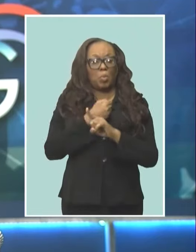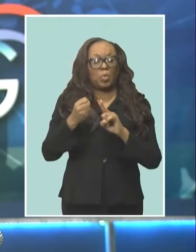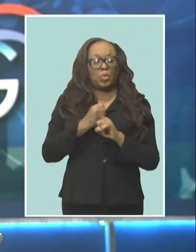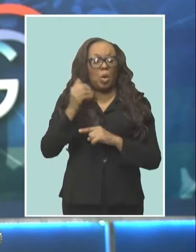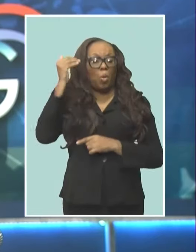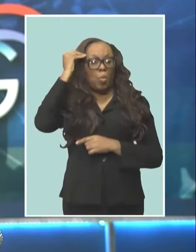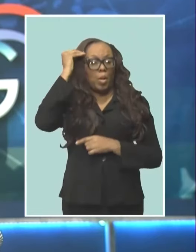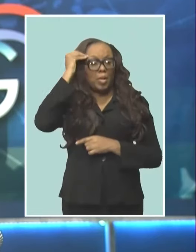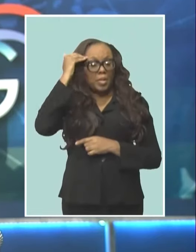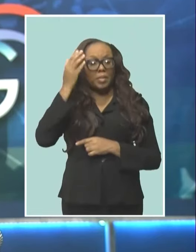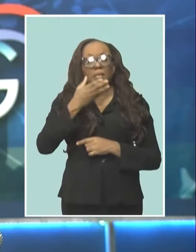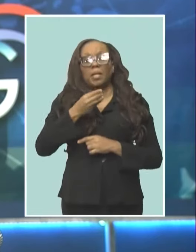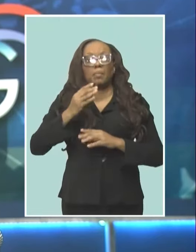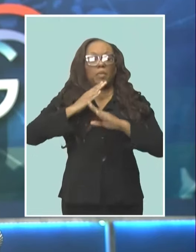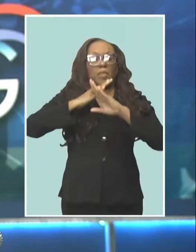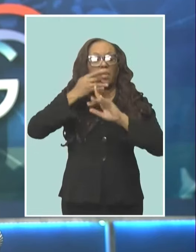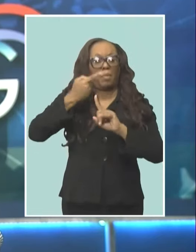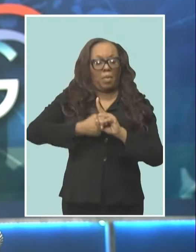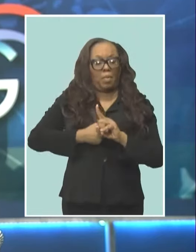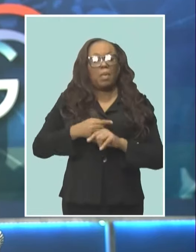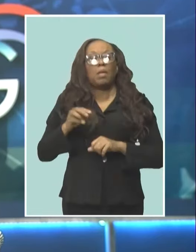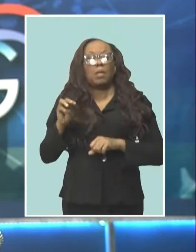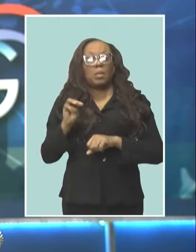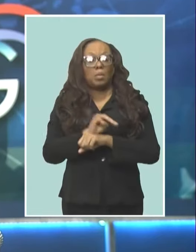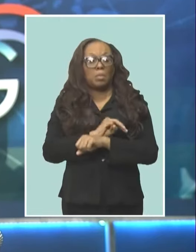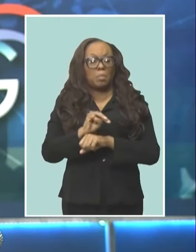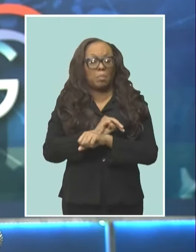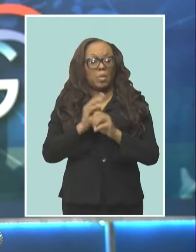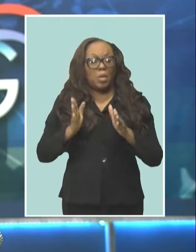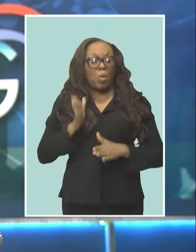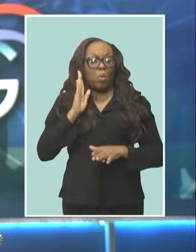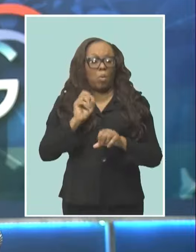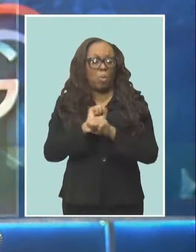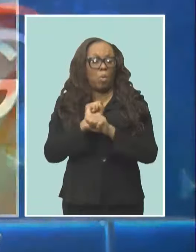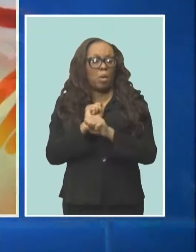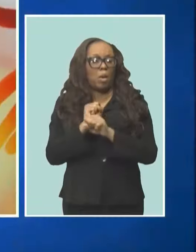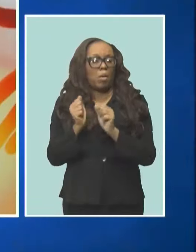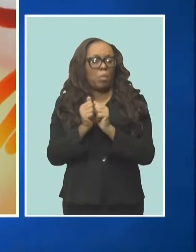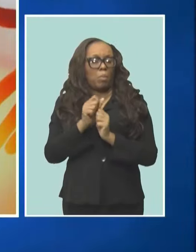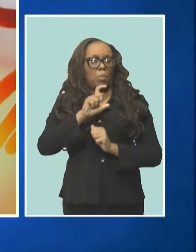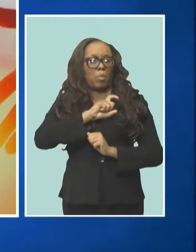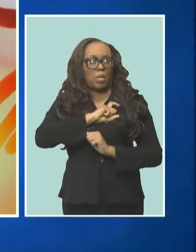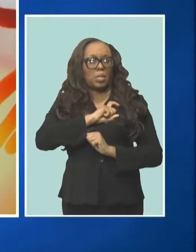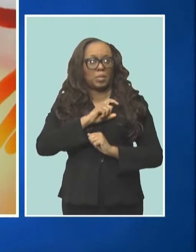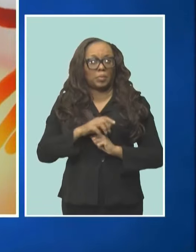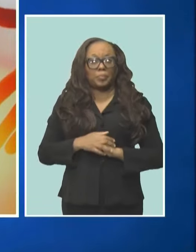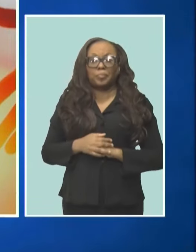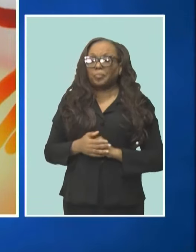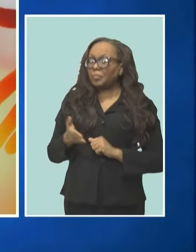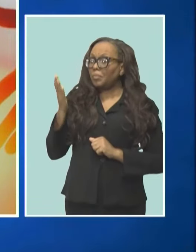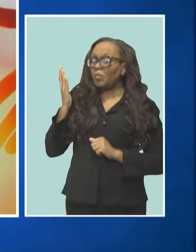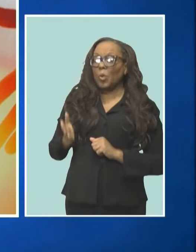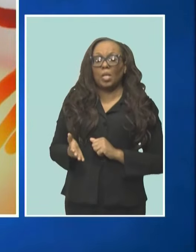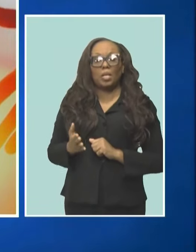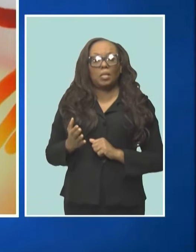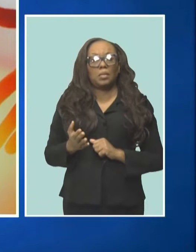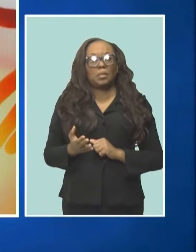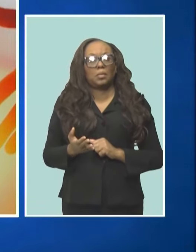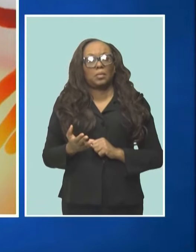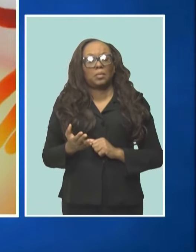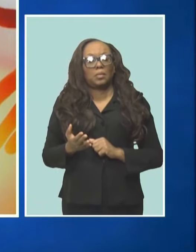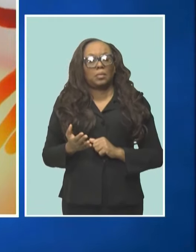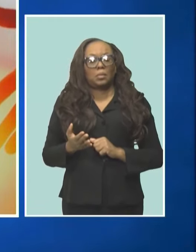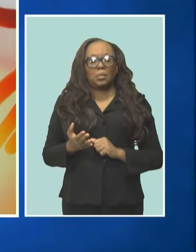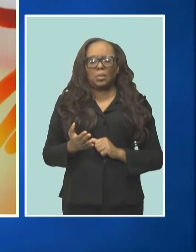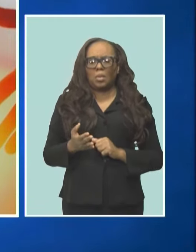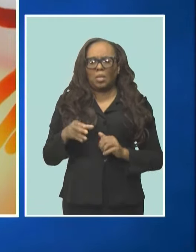the ministry will also be working closely with the Barbados Police Service. It tells us that if we don't do something with this